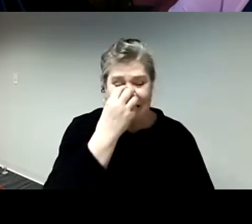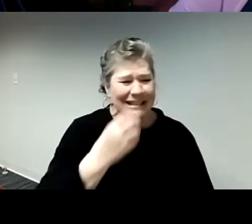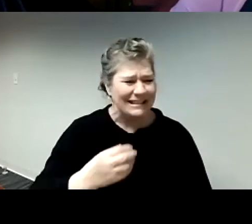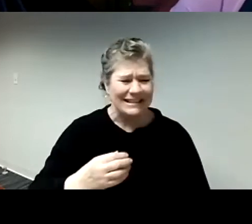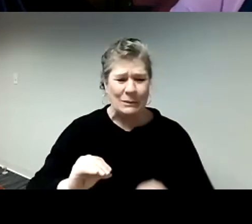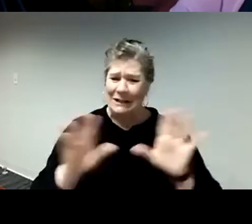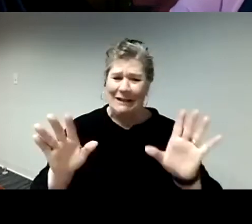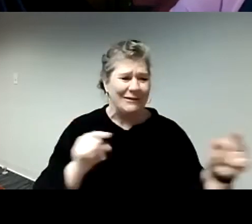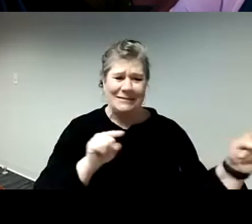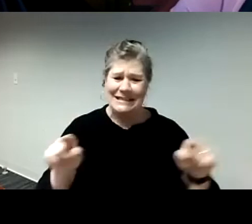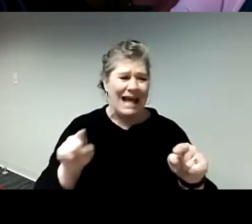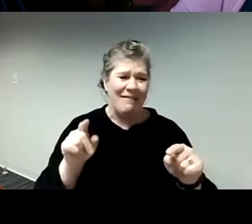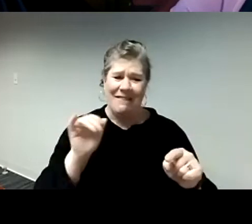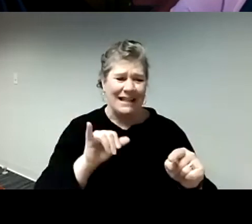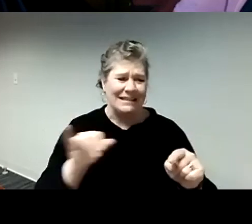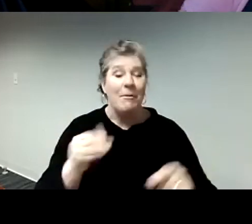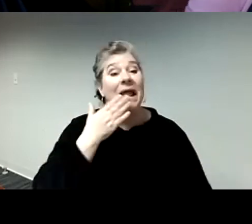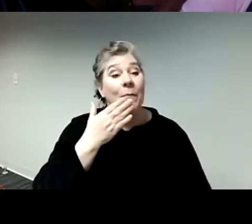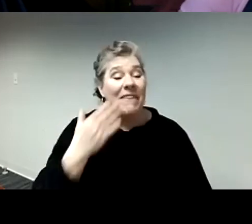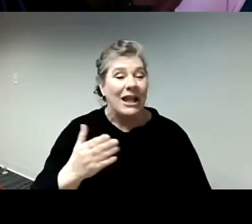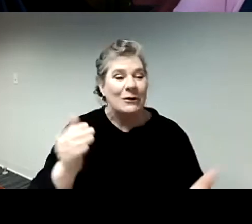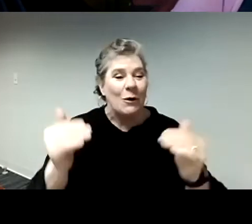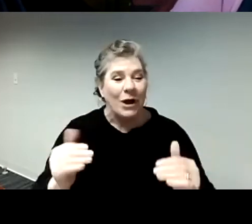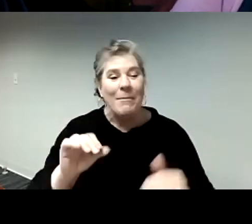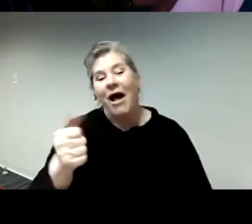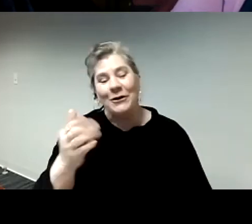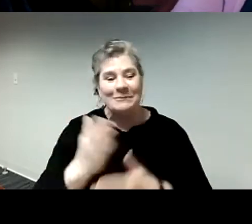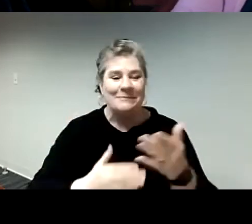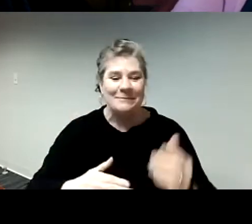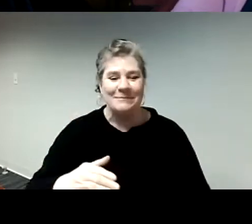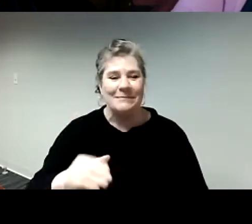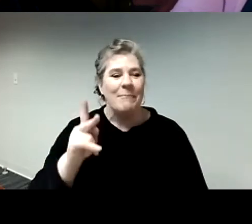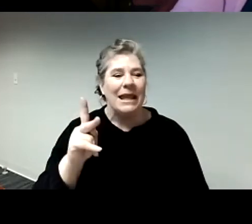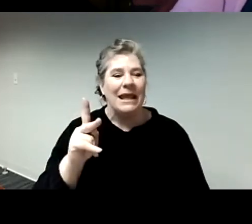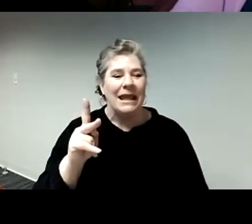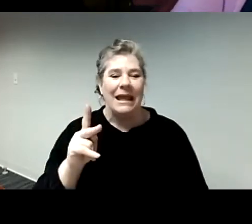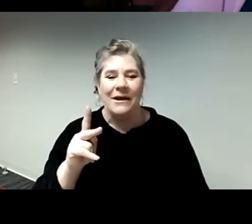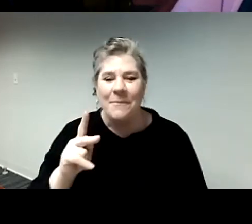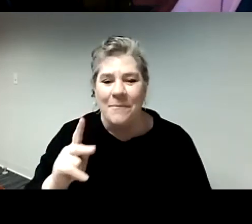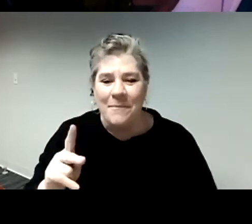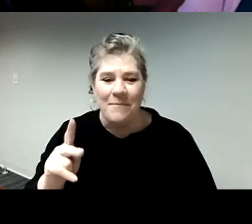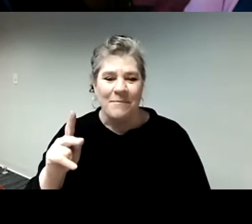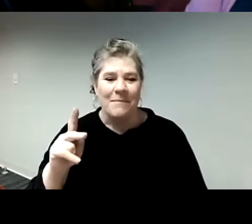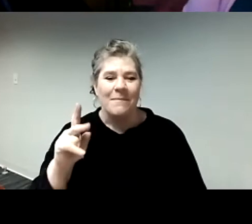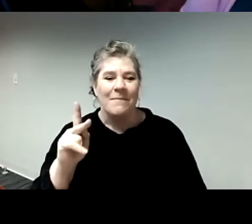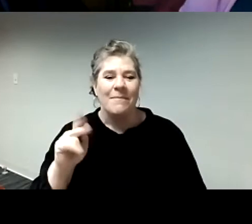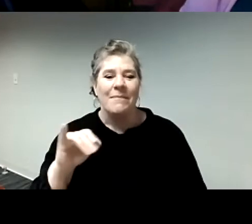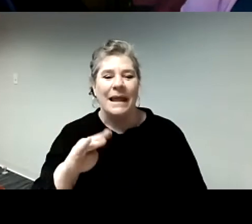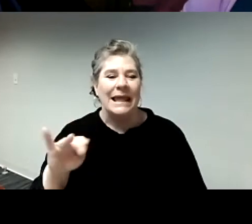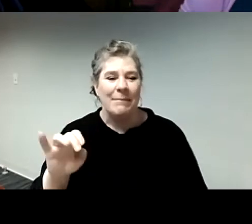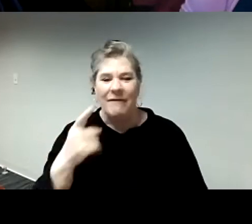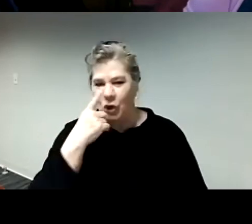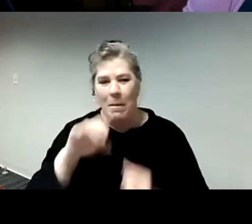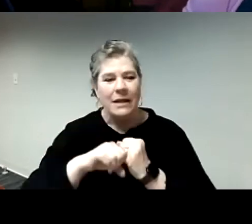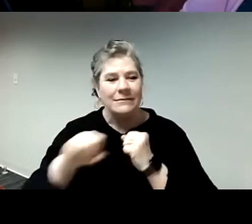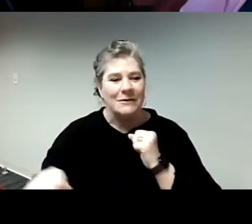that it's not an issue of that. Anyway, thank you. Let's move on to maybe Kimmie. You want to take this a little bit further?